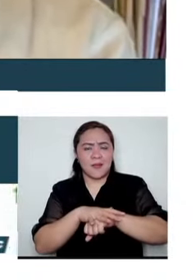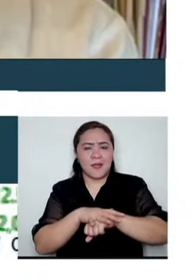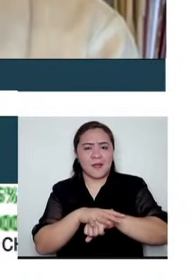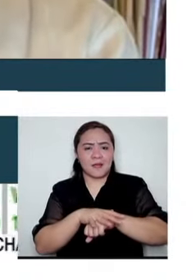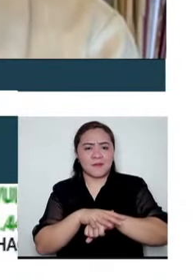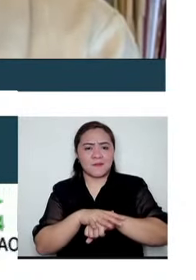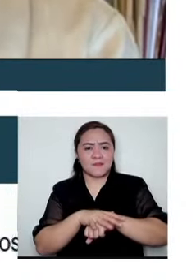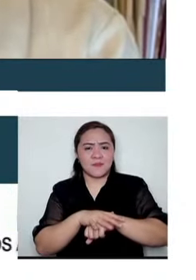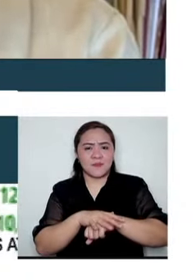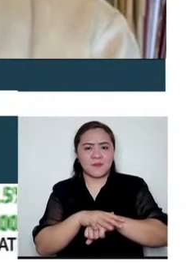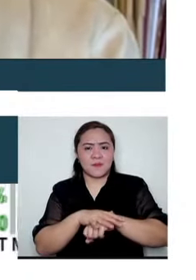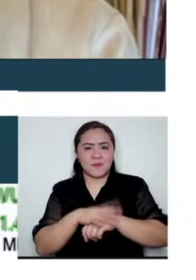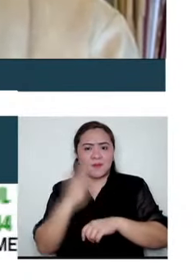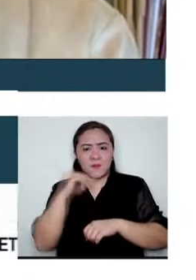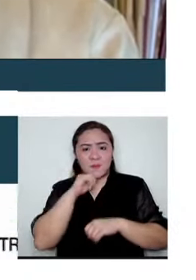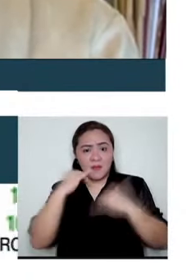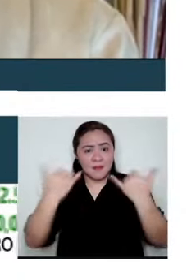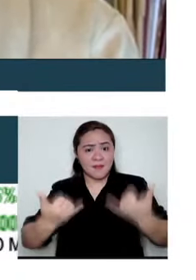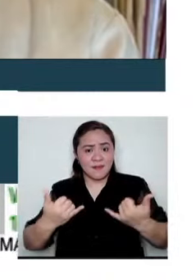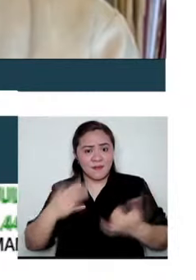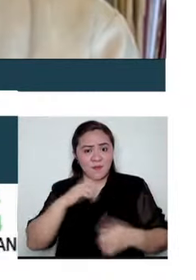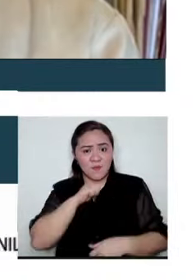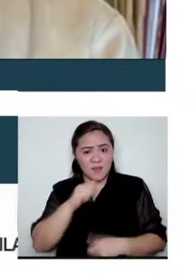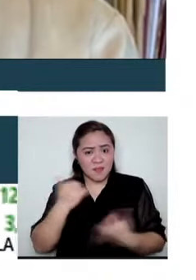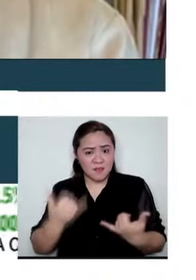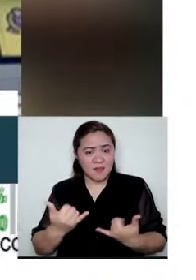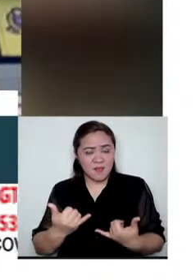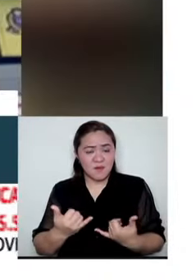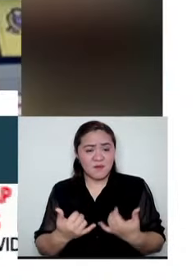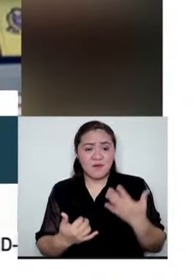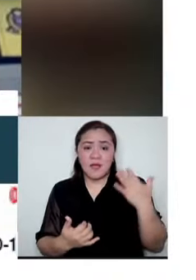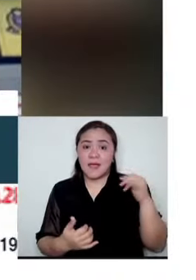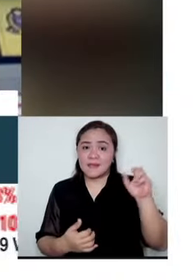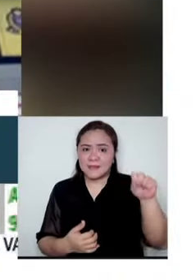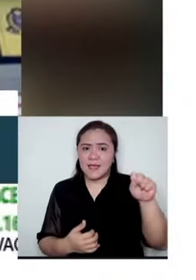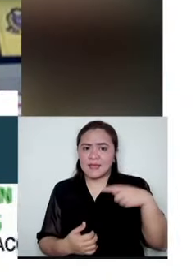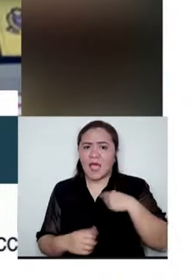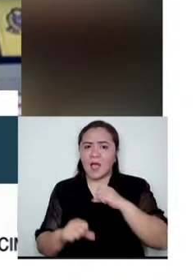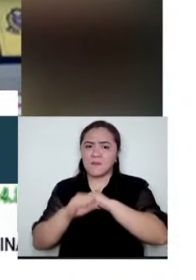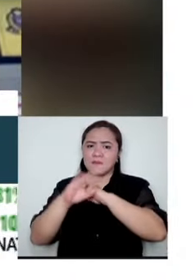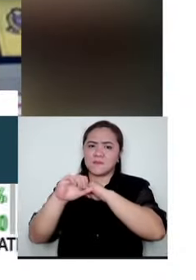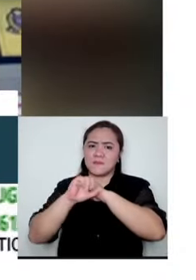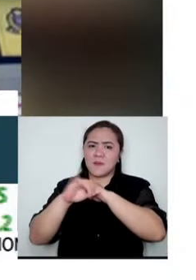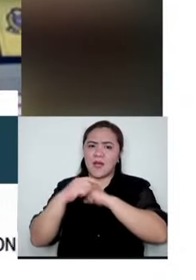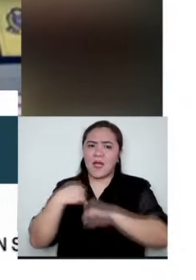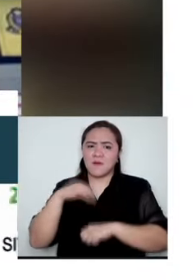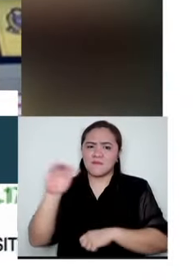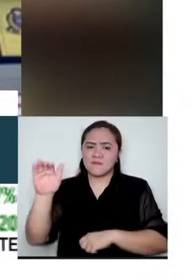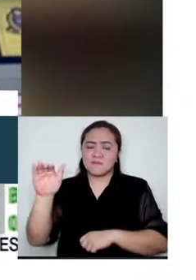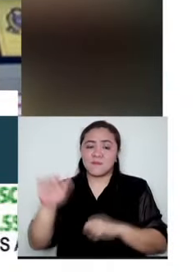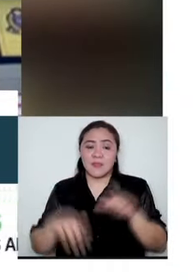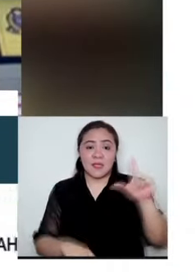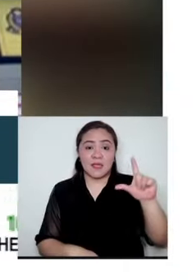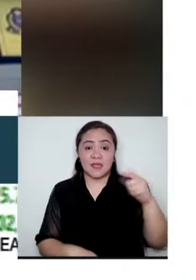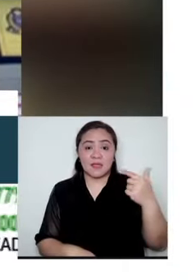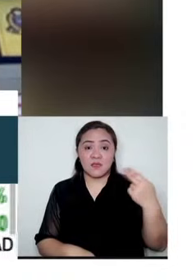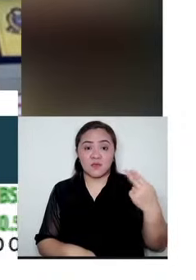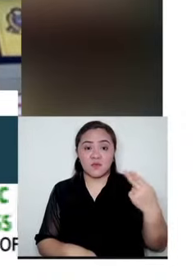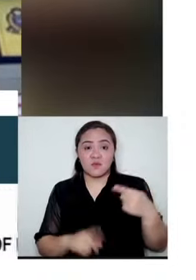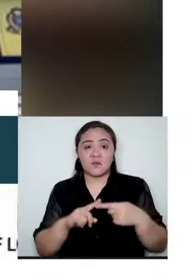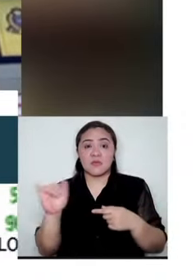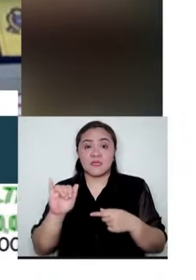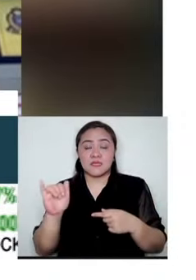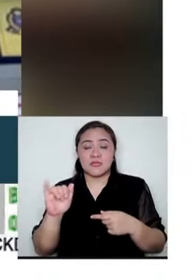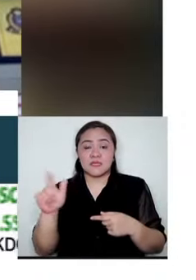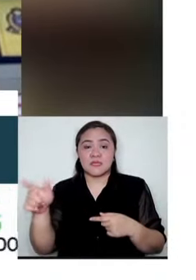a seat right here, right now? Yes. I've been advocating for that. Not just the LGUs, but the private sector, the Philippine